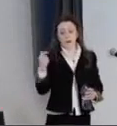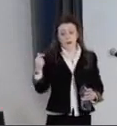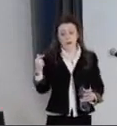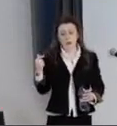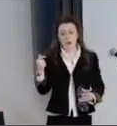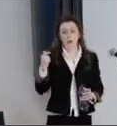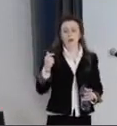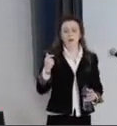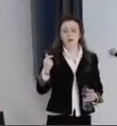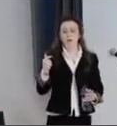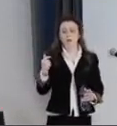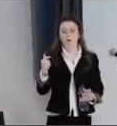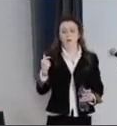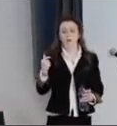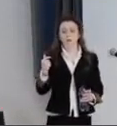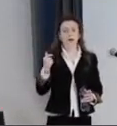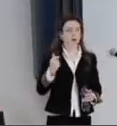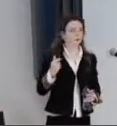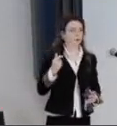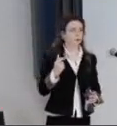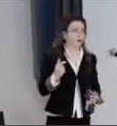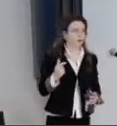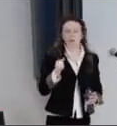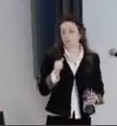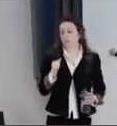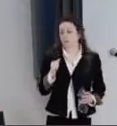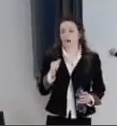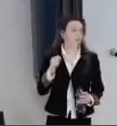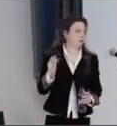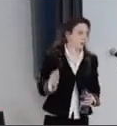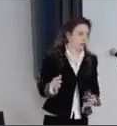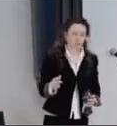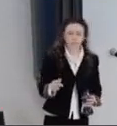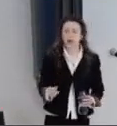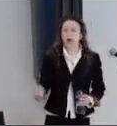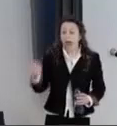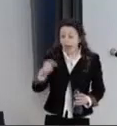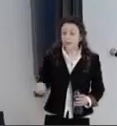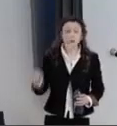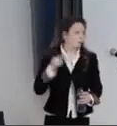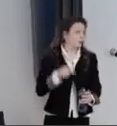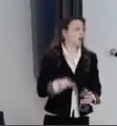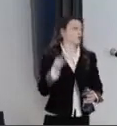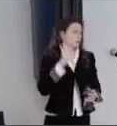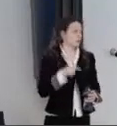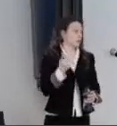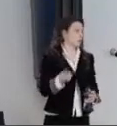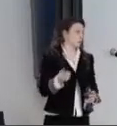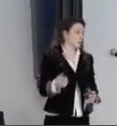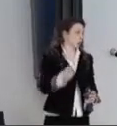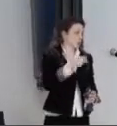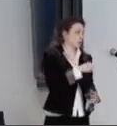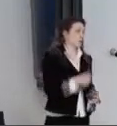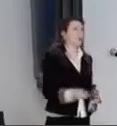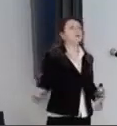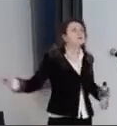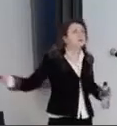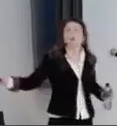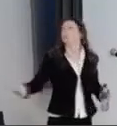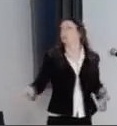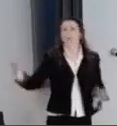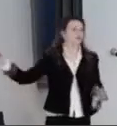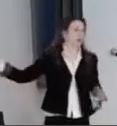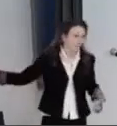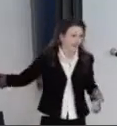namely natural, as opposed to unnatural, non-natural, artificial, end of their contrast in the case of mismatches, in the case,